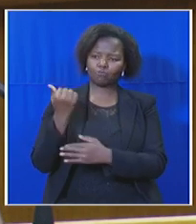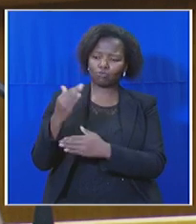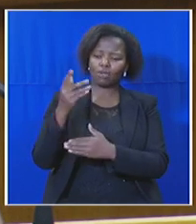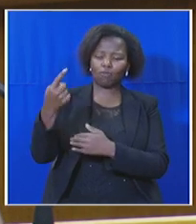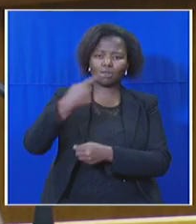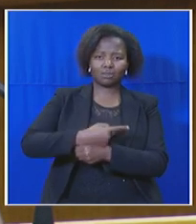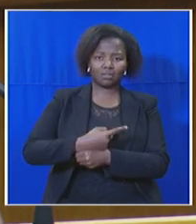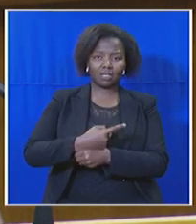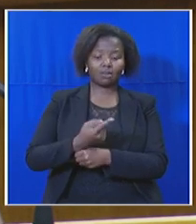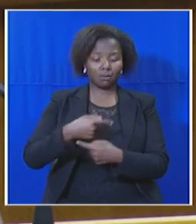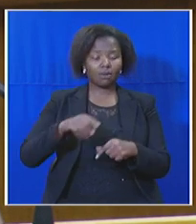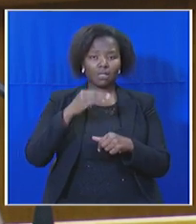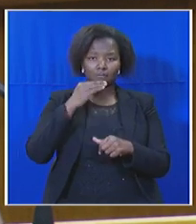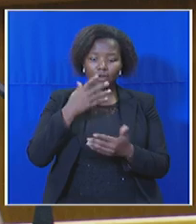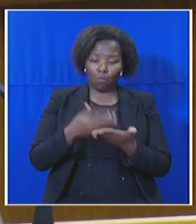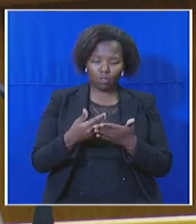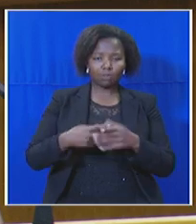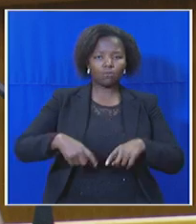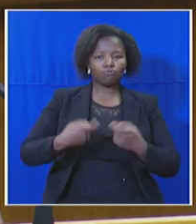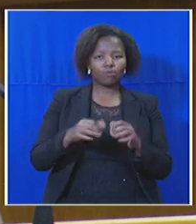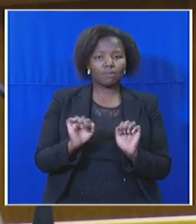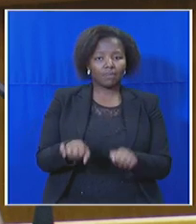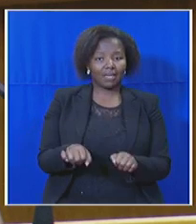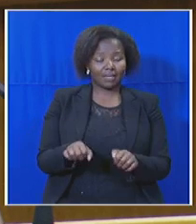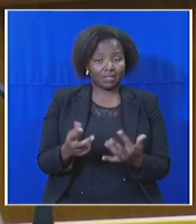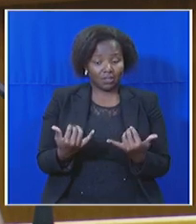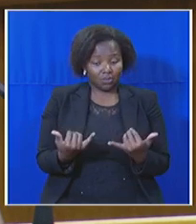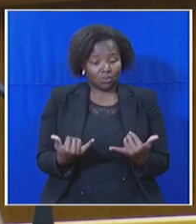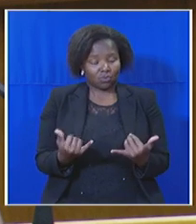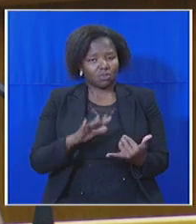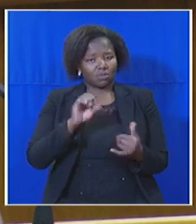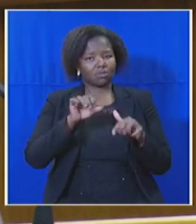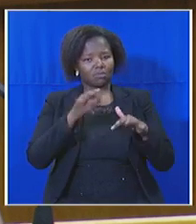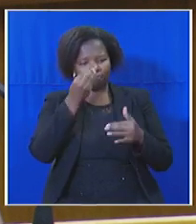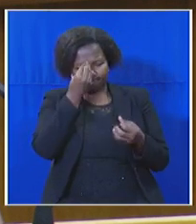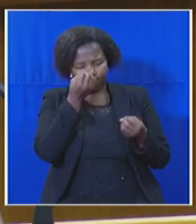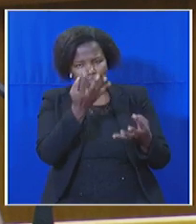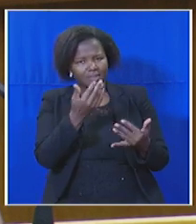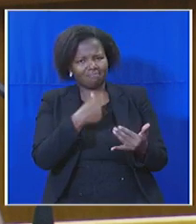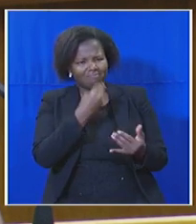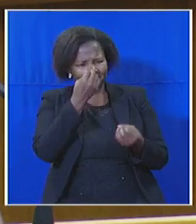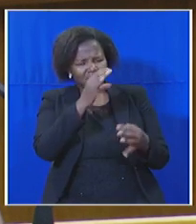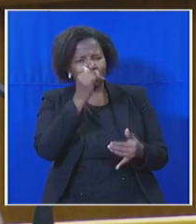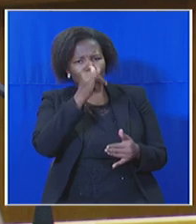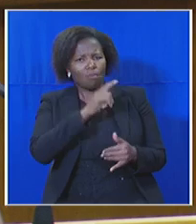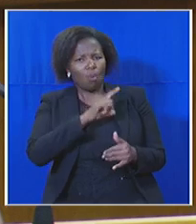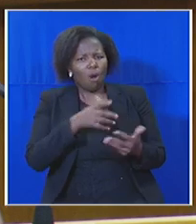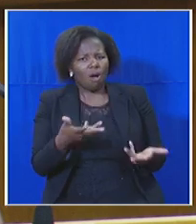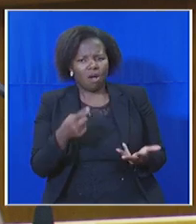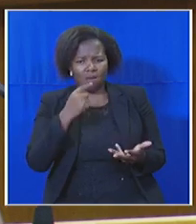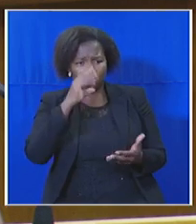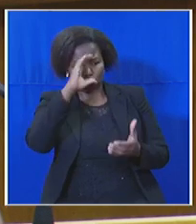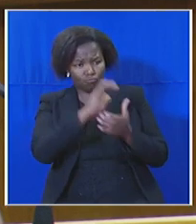They expect to be raped. Today, nearly half of South Africans feel there's no point in reporting crime because they don't trust